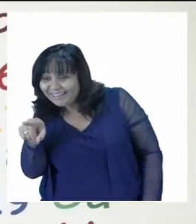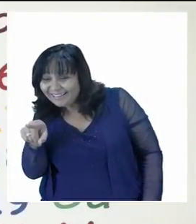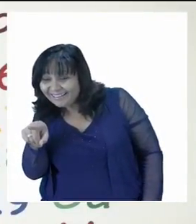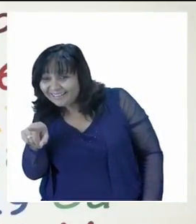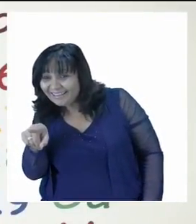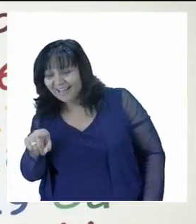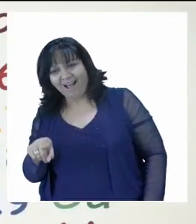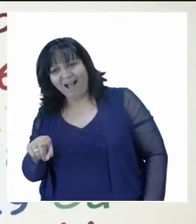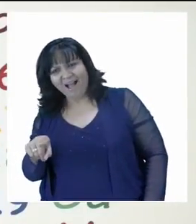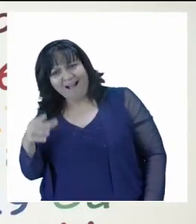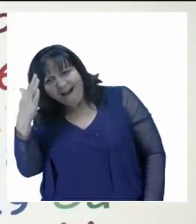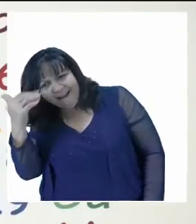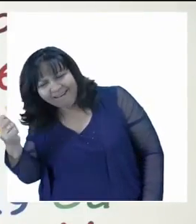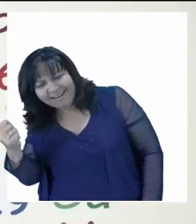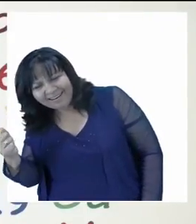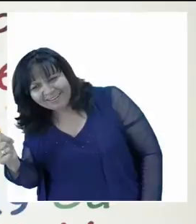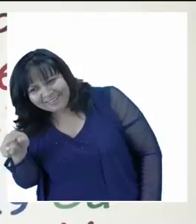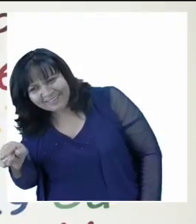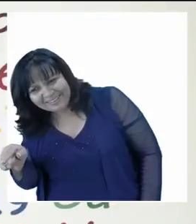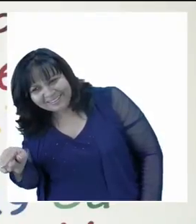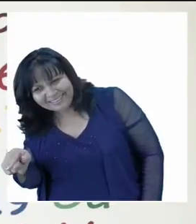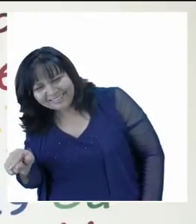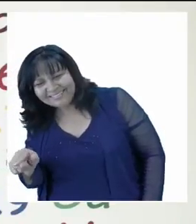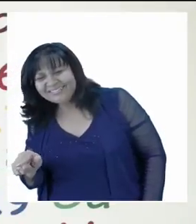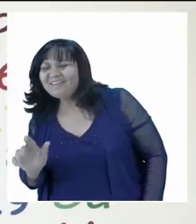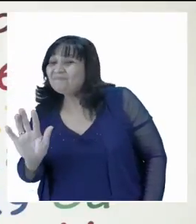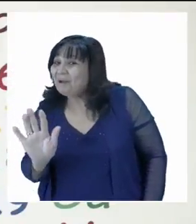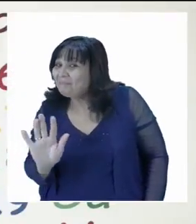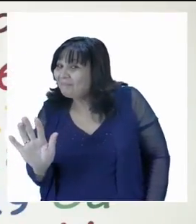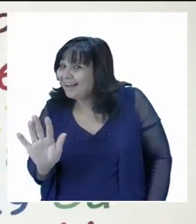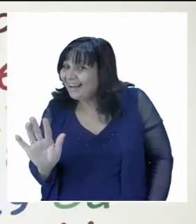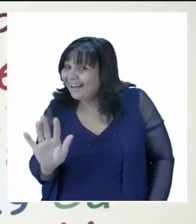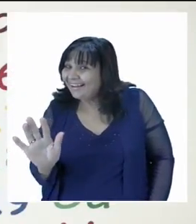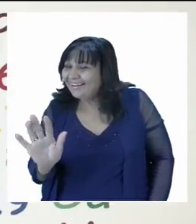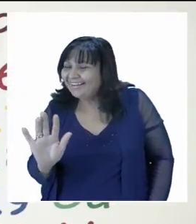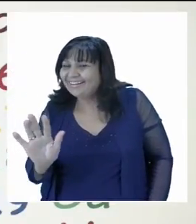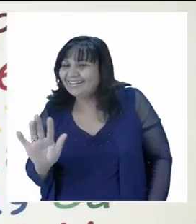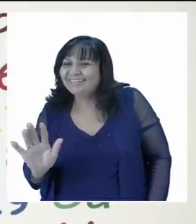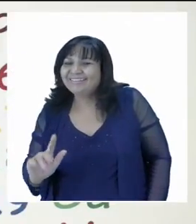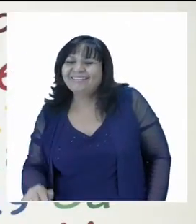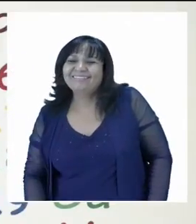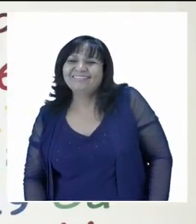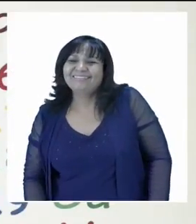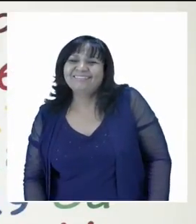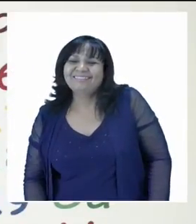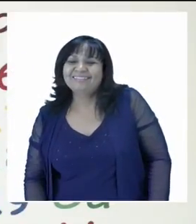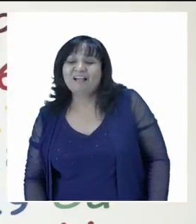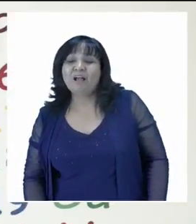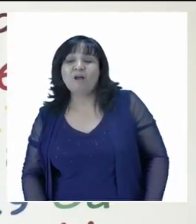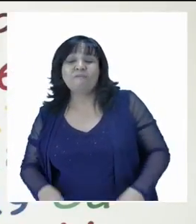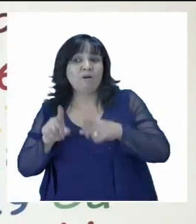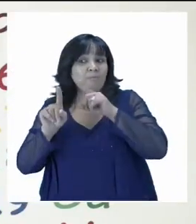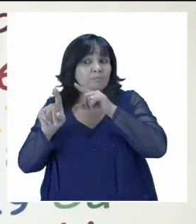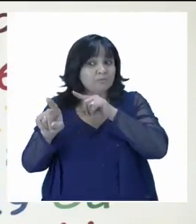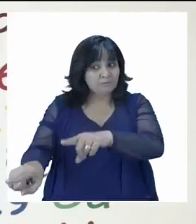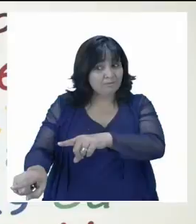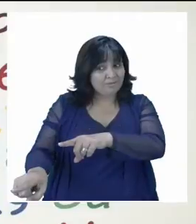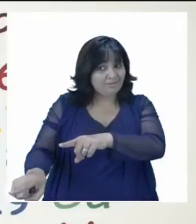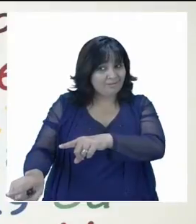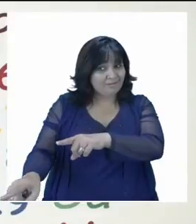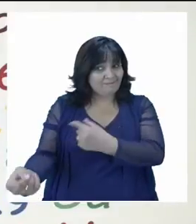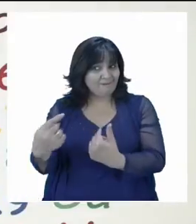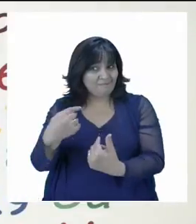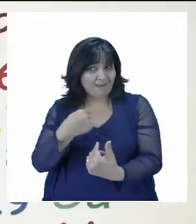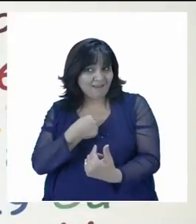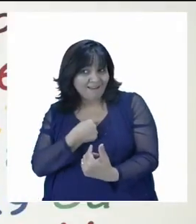Oh, hello, Zacky. So, from Zacky and